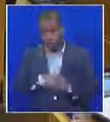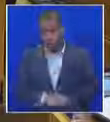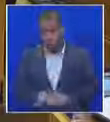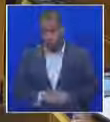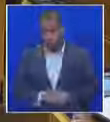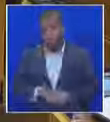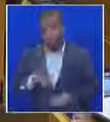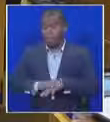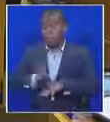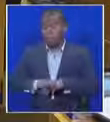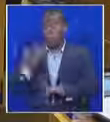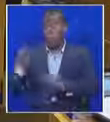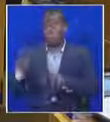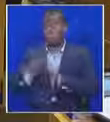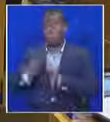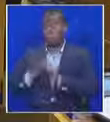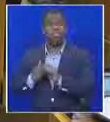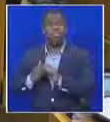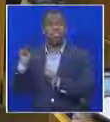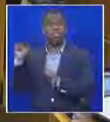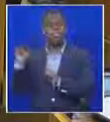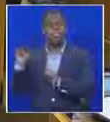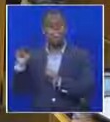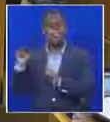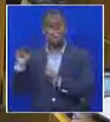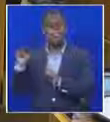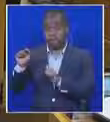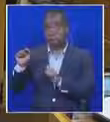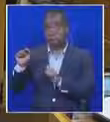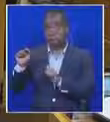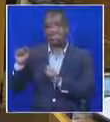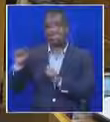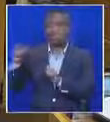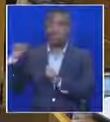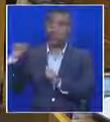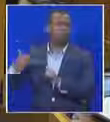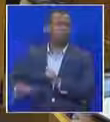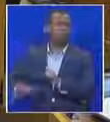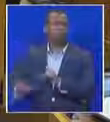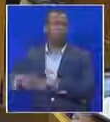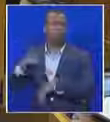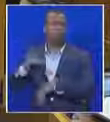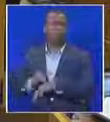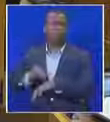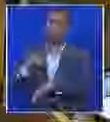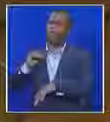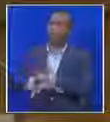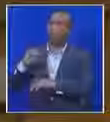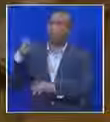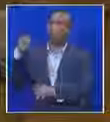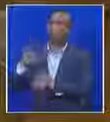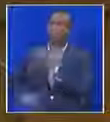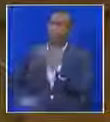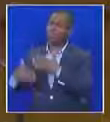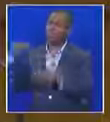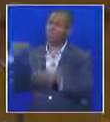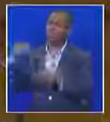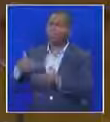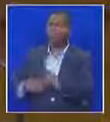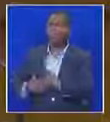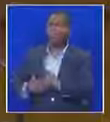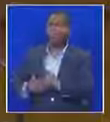firstly, SAA has been in difficulties for a long time. It's not a new matter. For a long time, at one